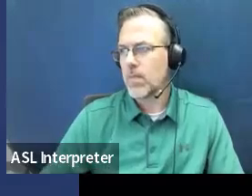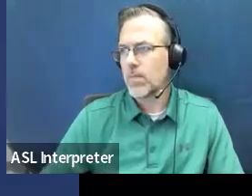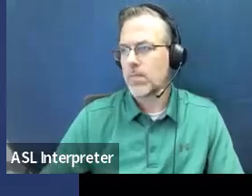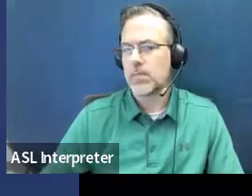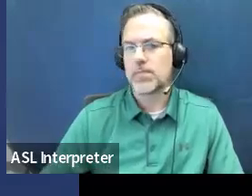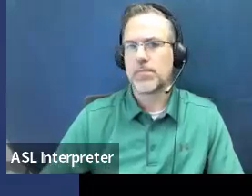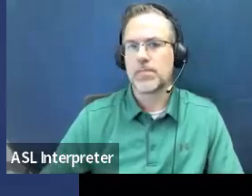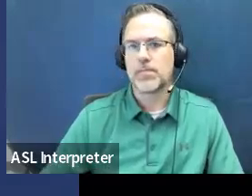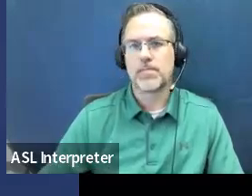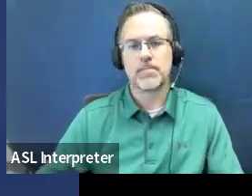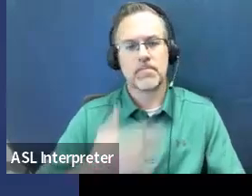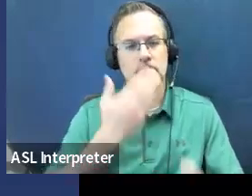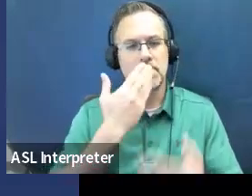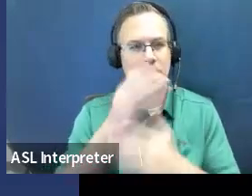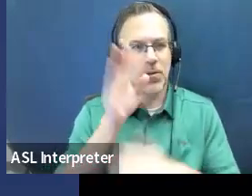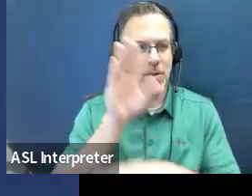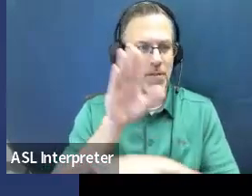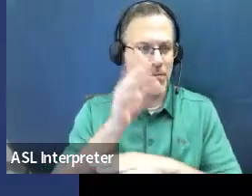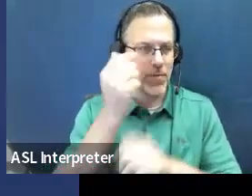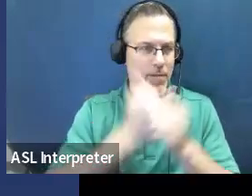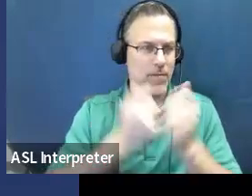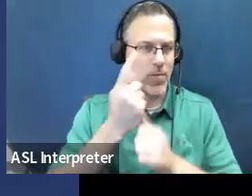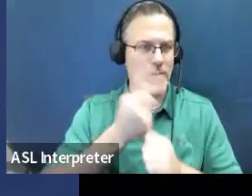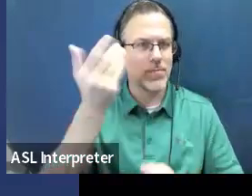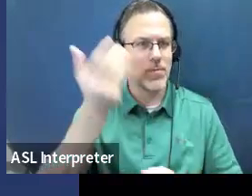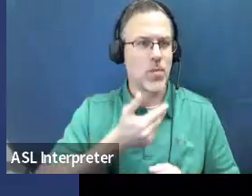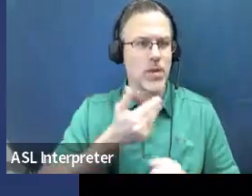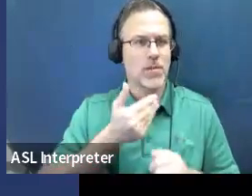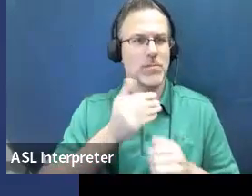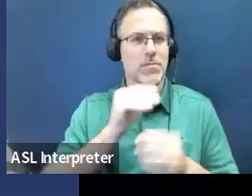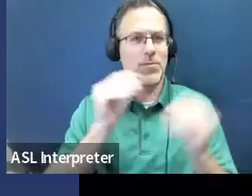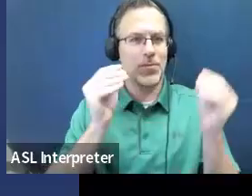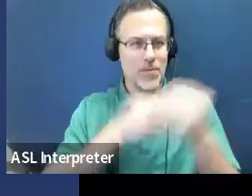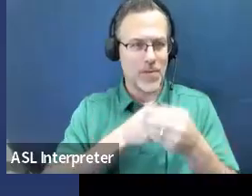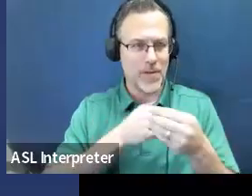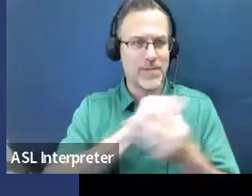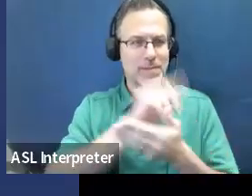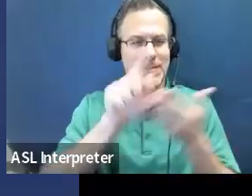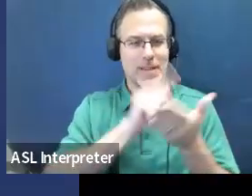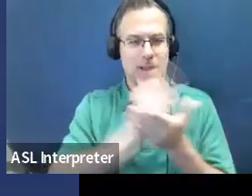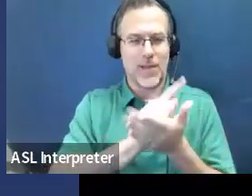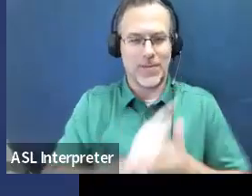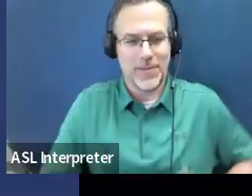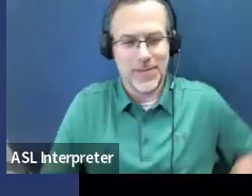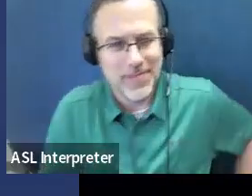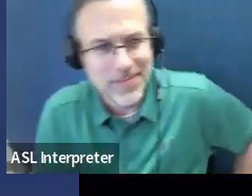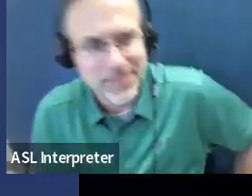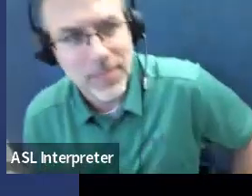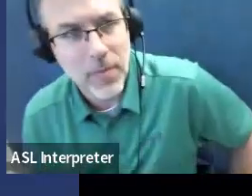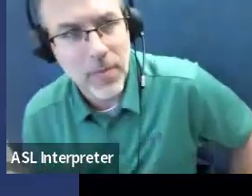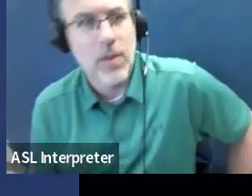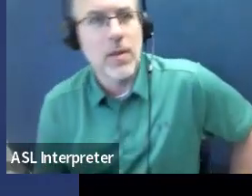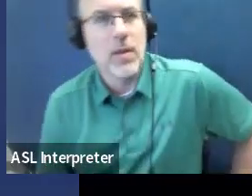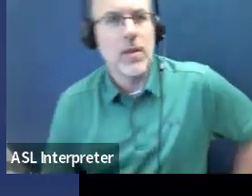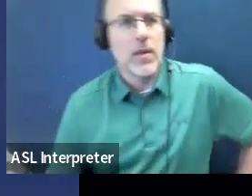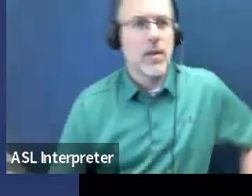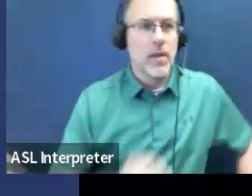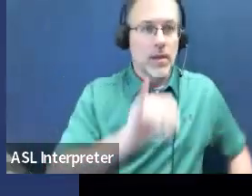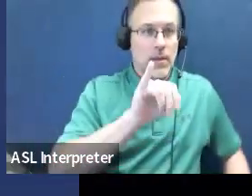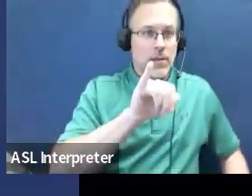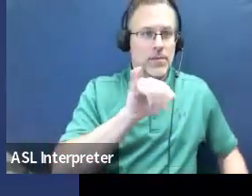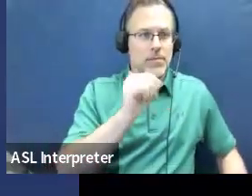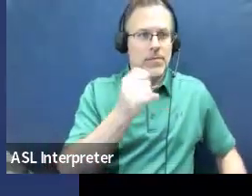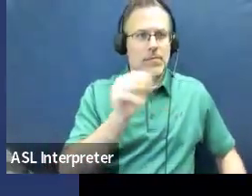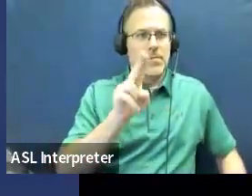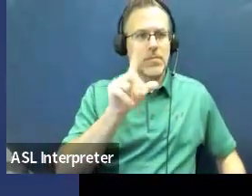Good afternoon, everybody. Welcome to our office hours this week. Julie, how